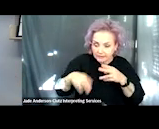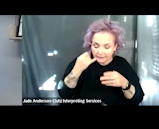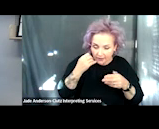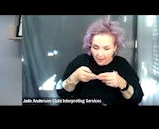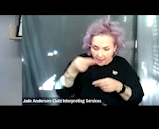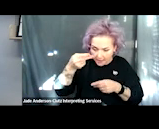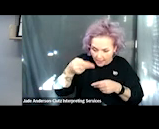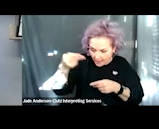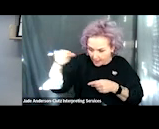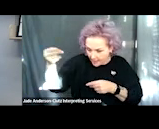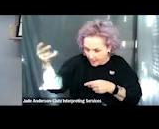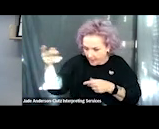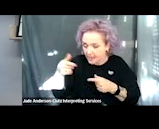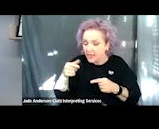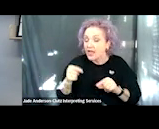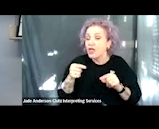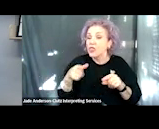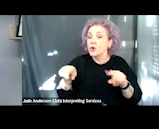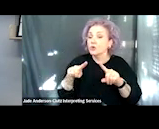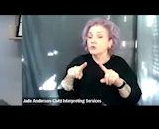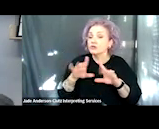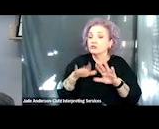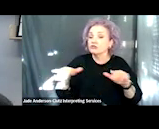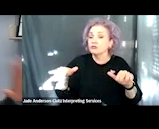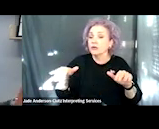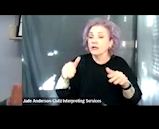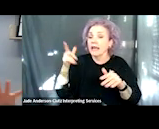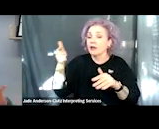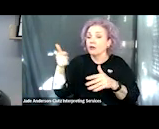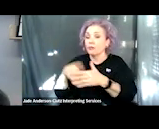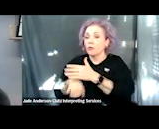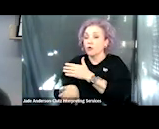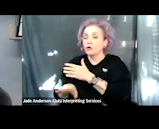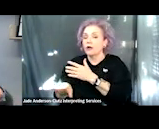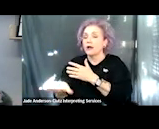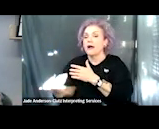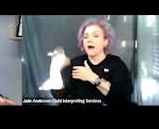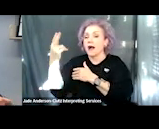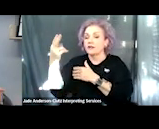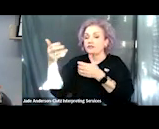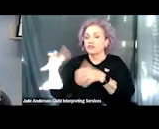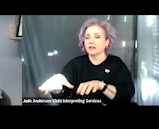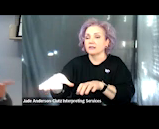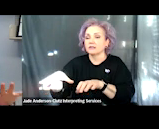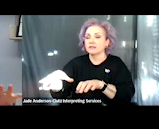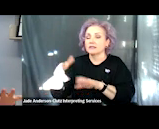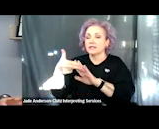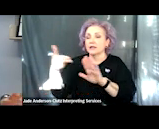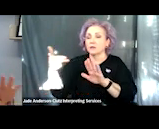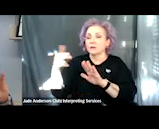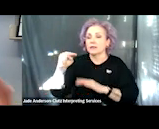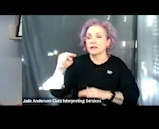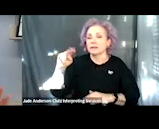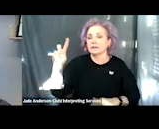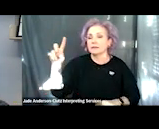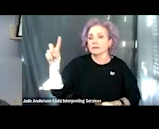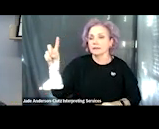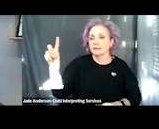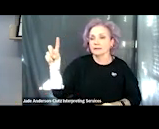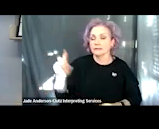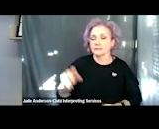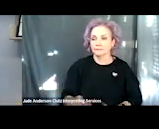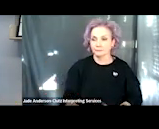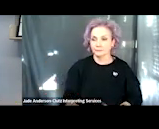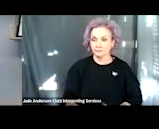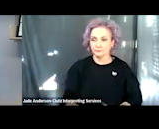And so then, what I just gave you is sort of a very quick breakdown of which studies